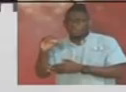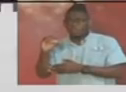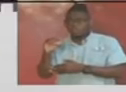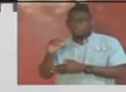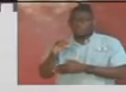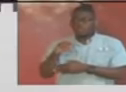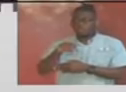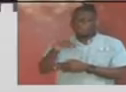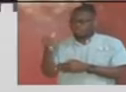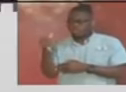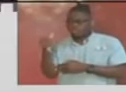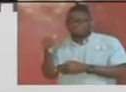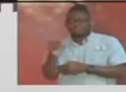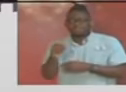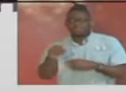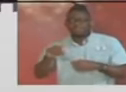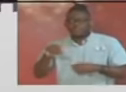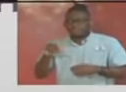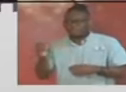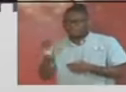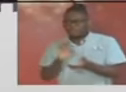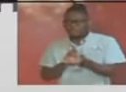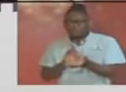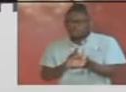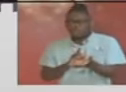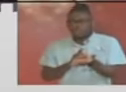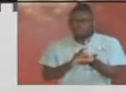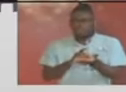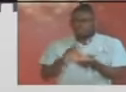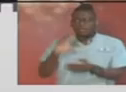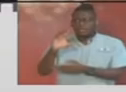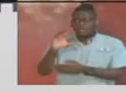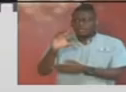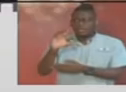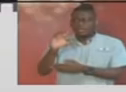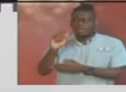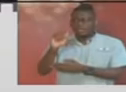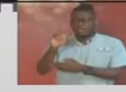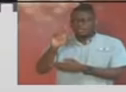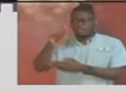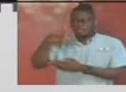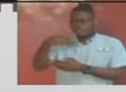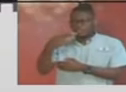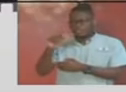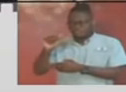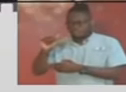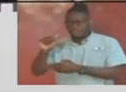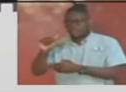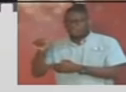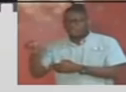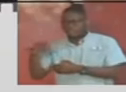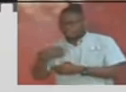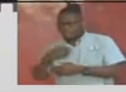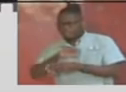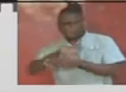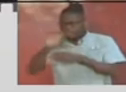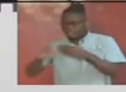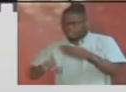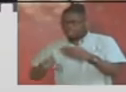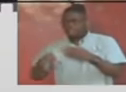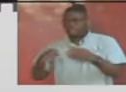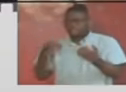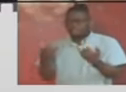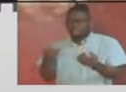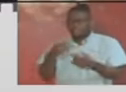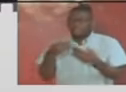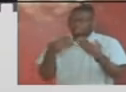Indar from CARPHA. And yes, so it seems we have come to the end of today's media conference. Thank you everyone for joining